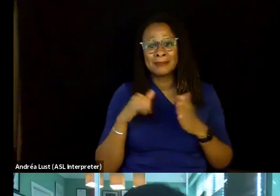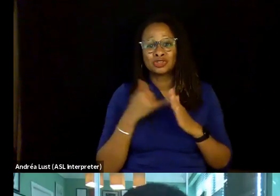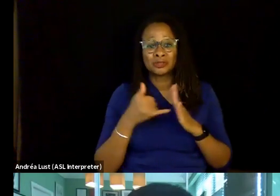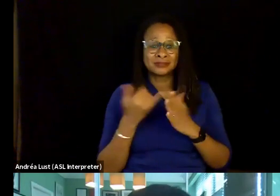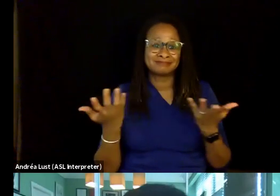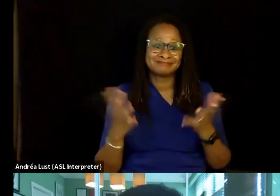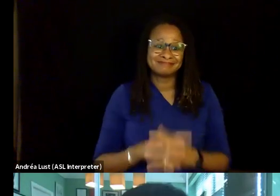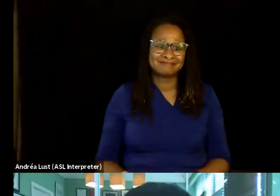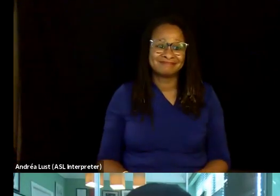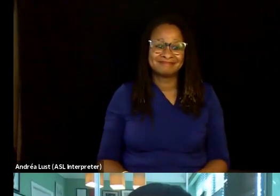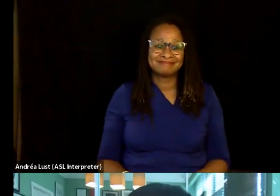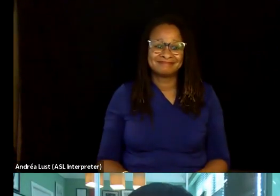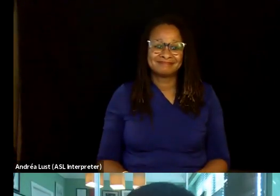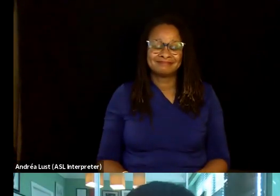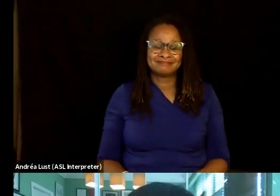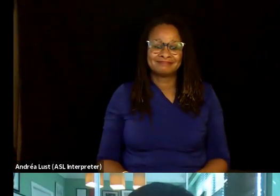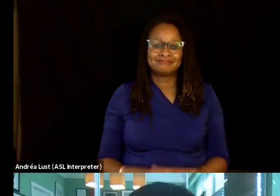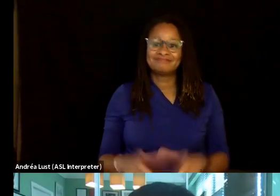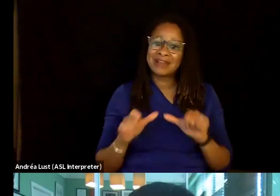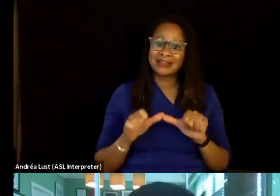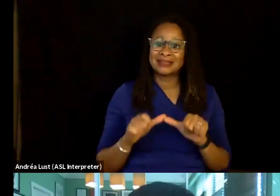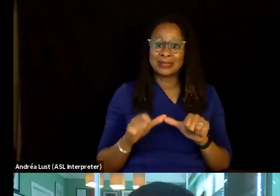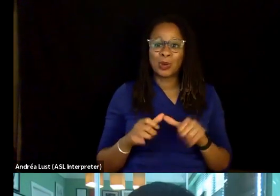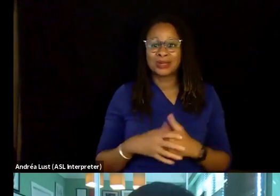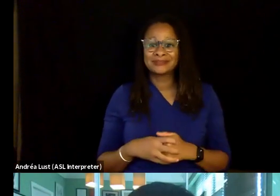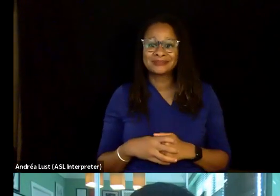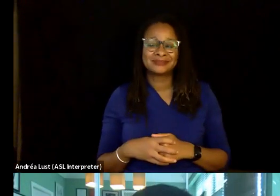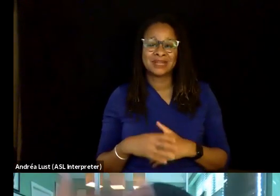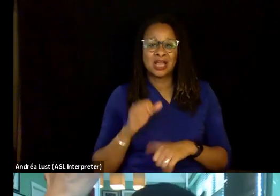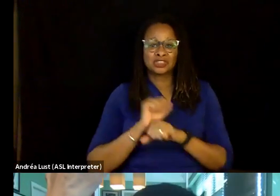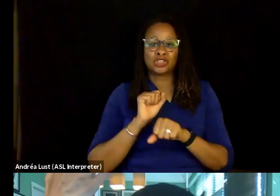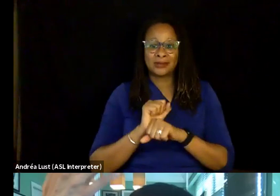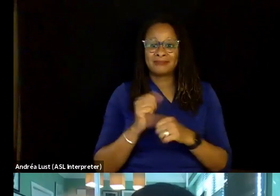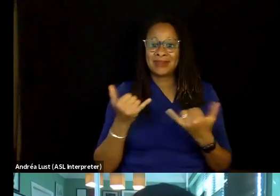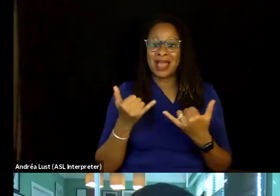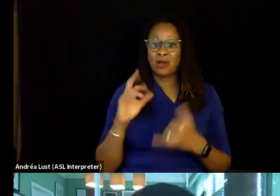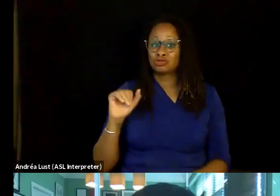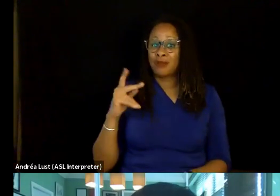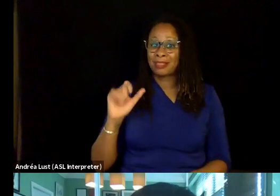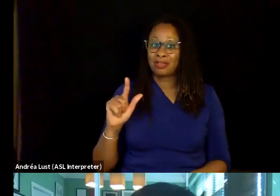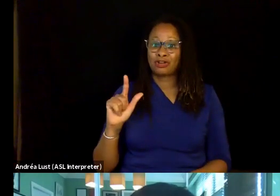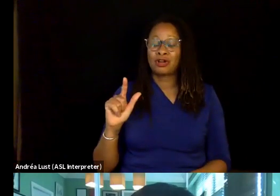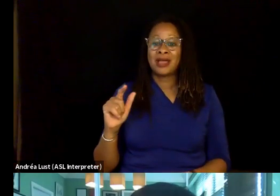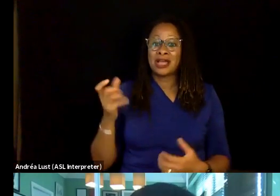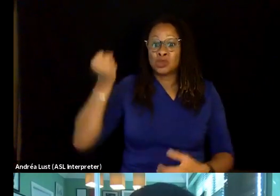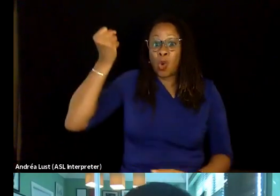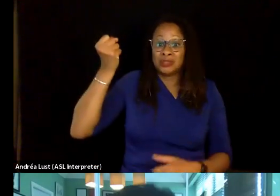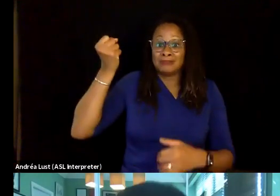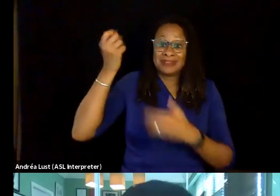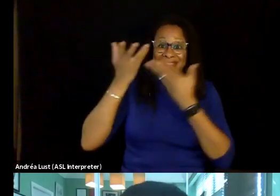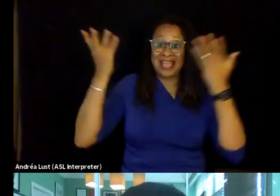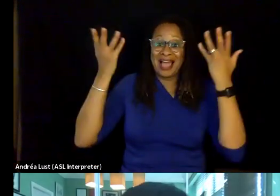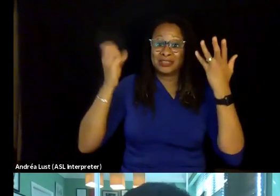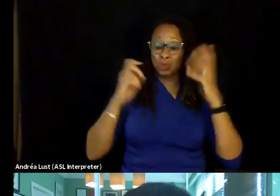Marina. I'm a journalist. So I keep, my job right now in Rappler is to hold up the sky so that the team can do their work. And